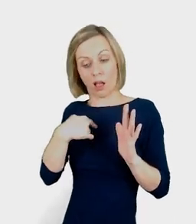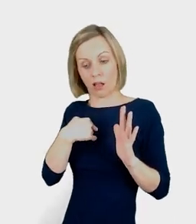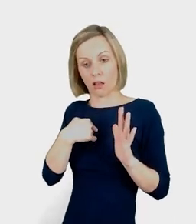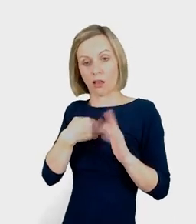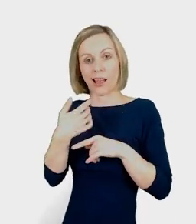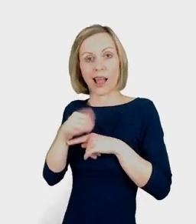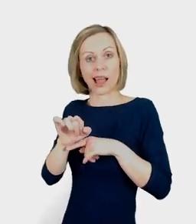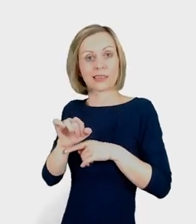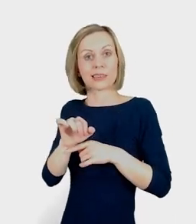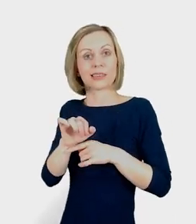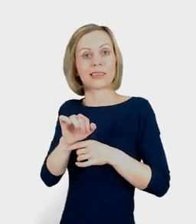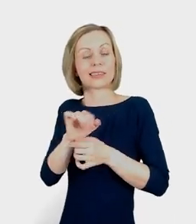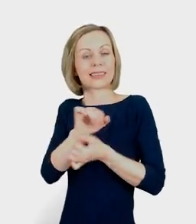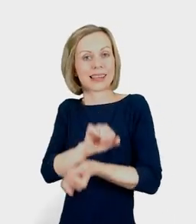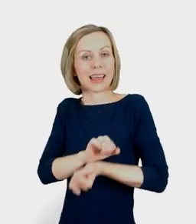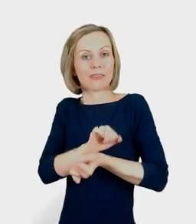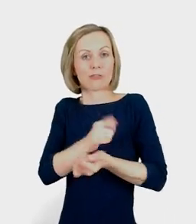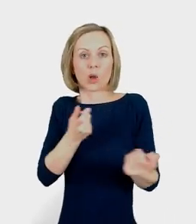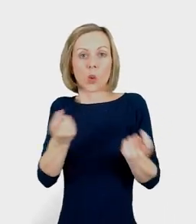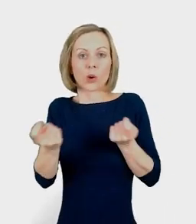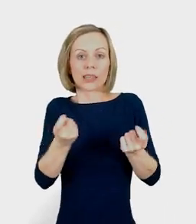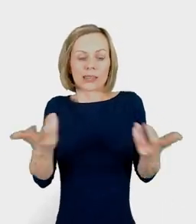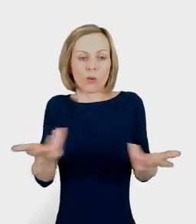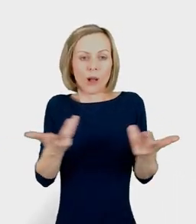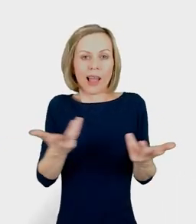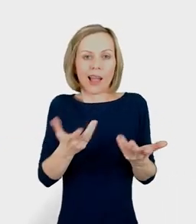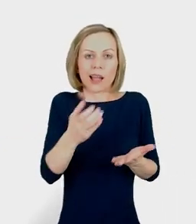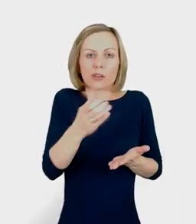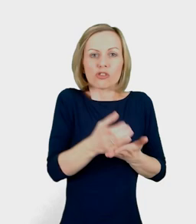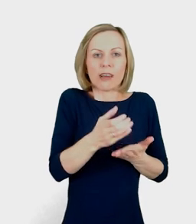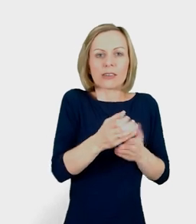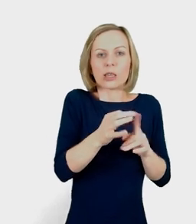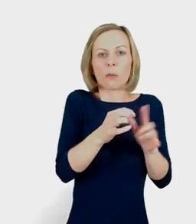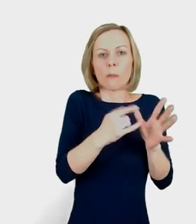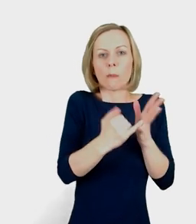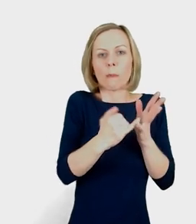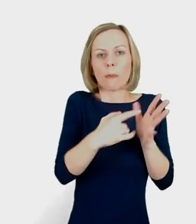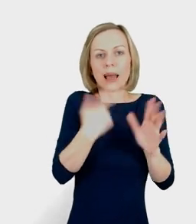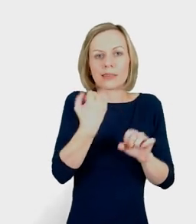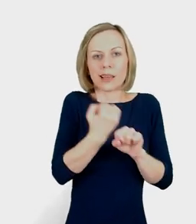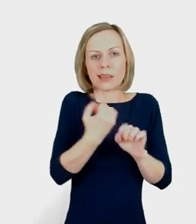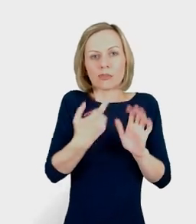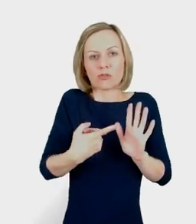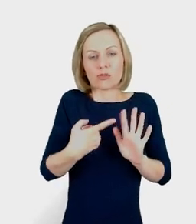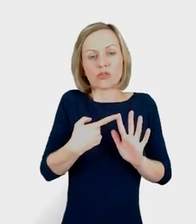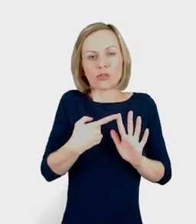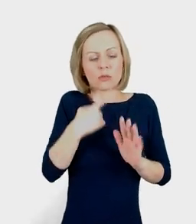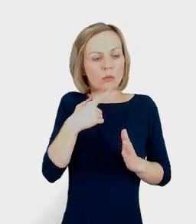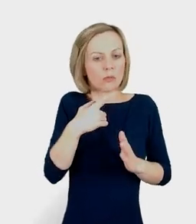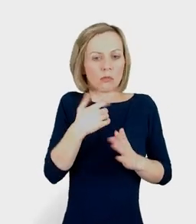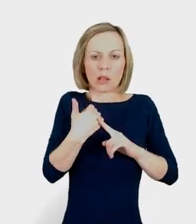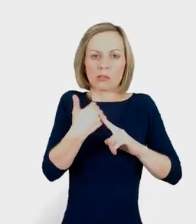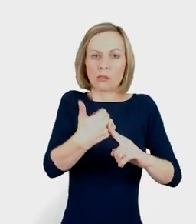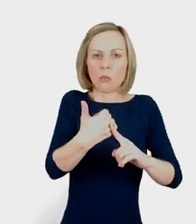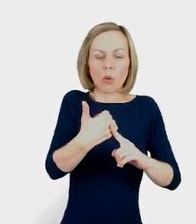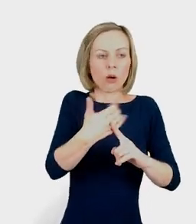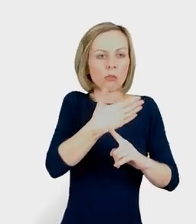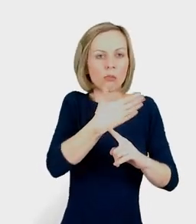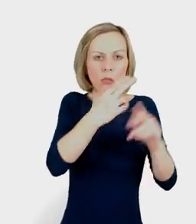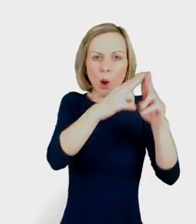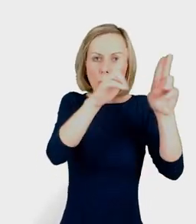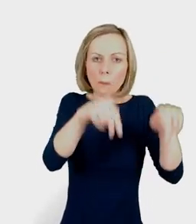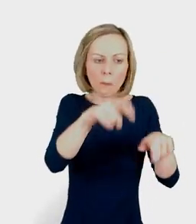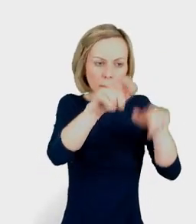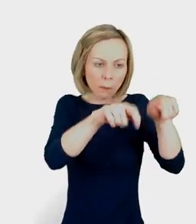anti-slavery coordinator at The Passage. The Passage is a charity that supports homeless people in central London. We have a resource centre,